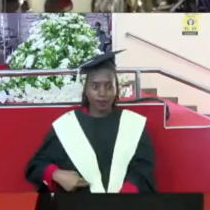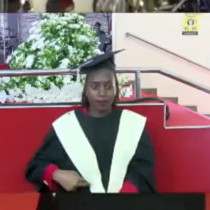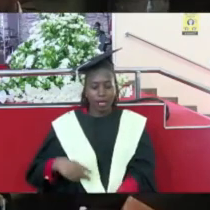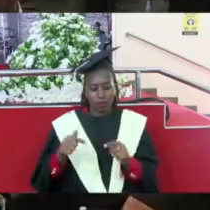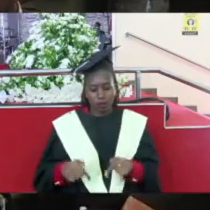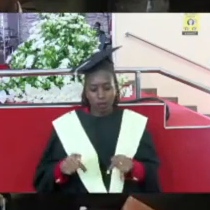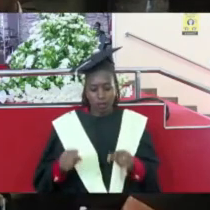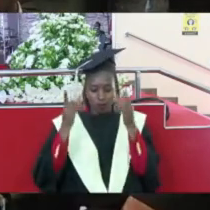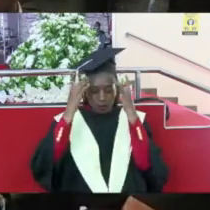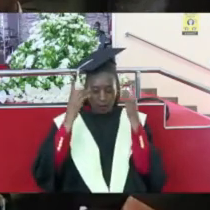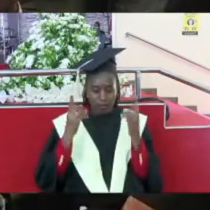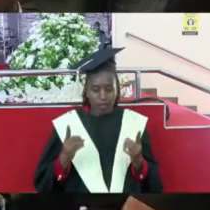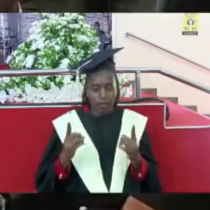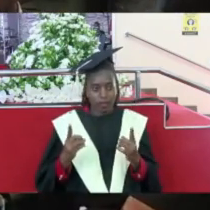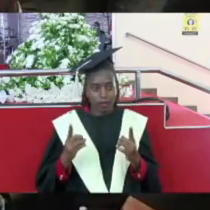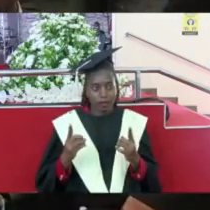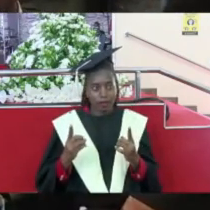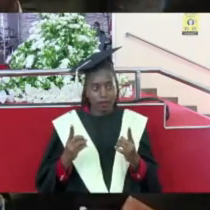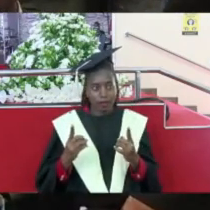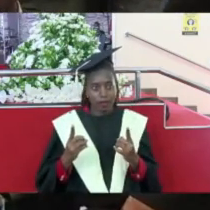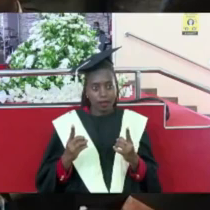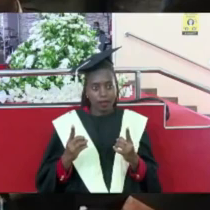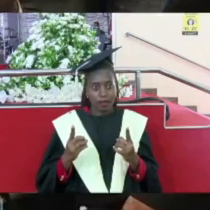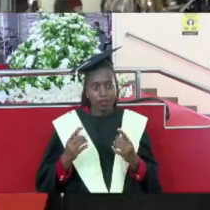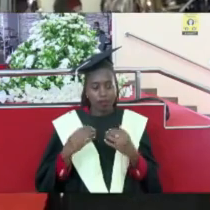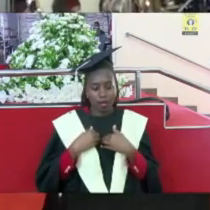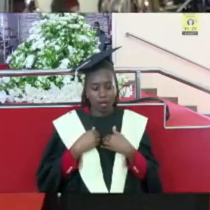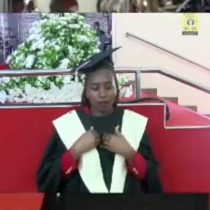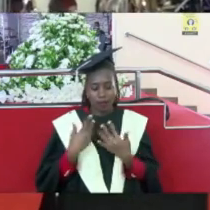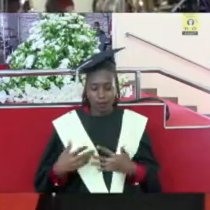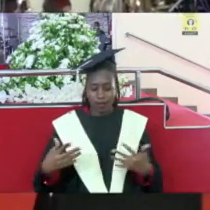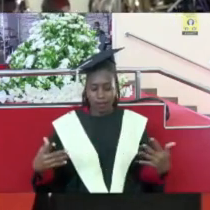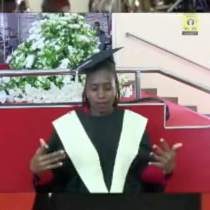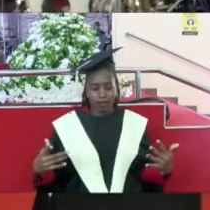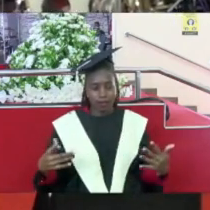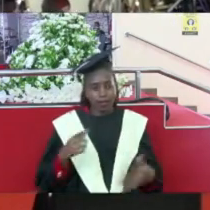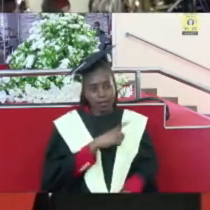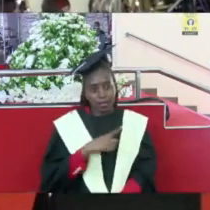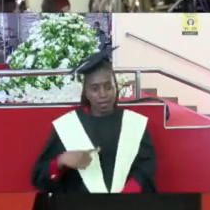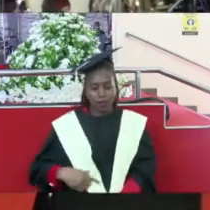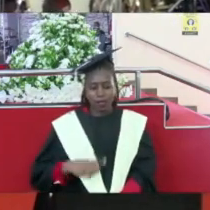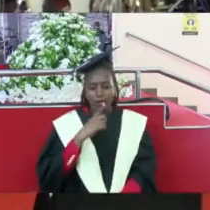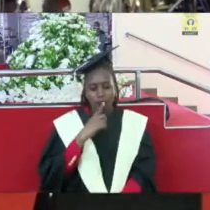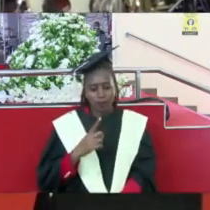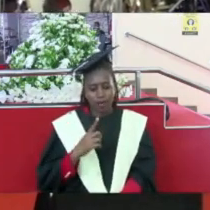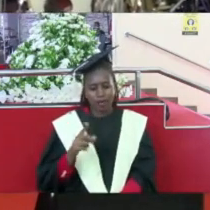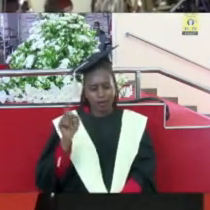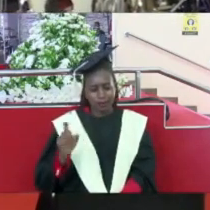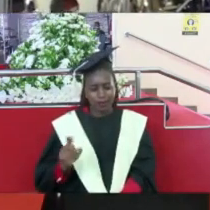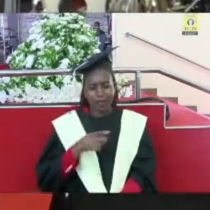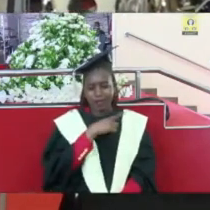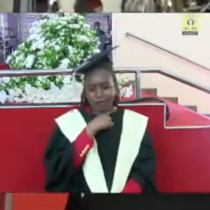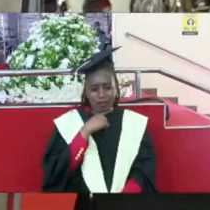tuamue. Kuna vitu ambayo Bwana amesema zife kwa maisha yetu. Na